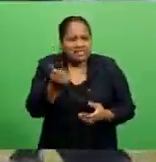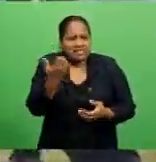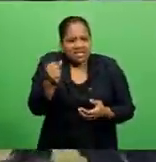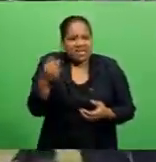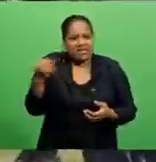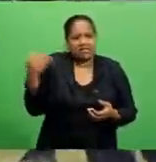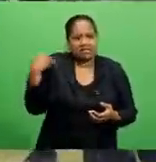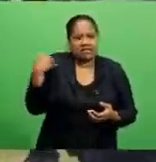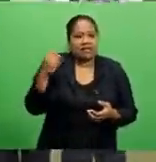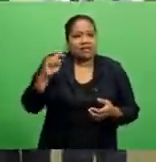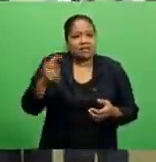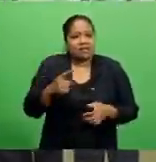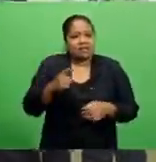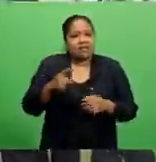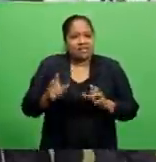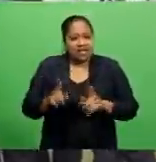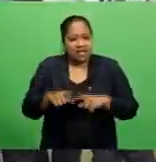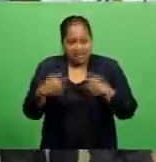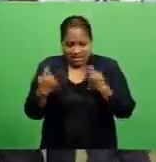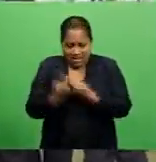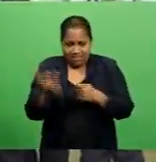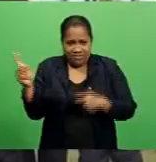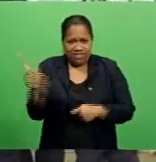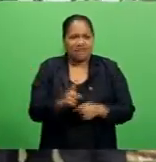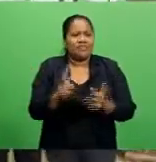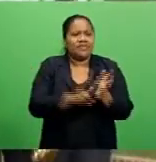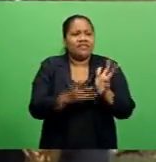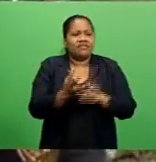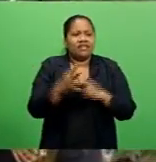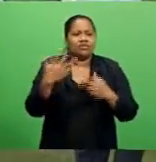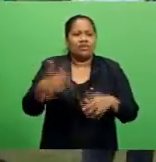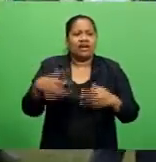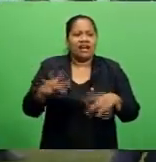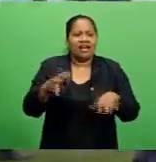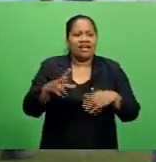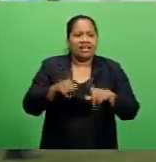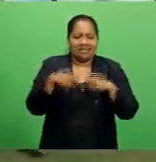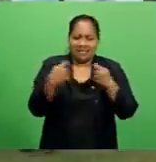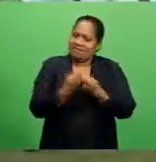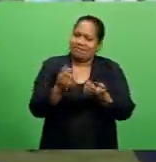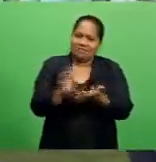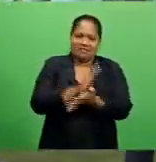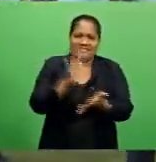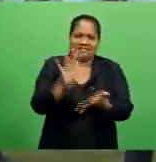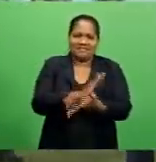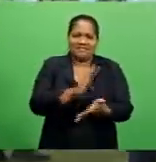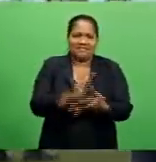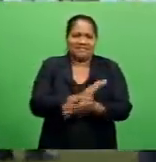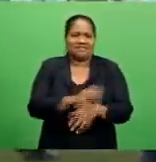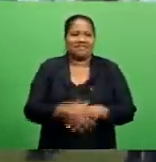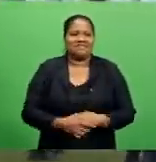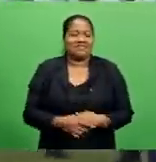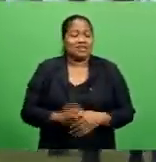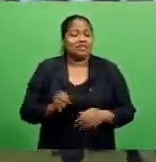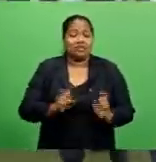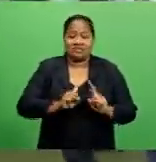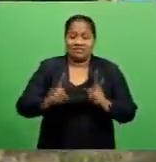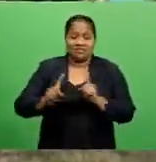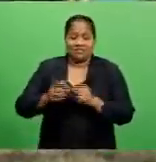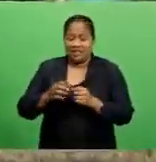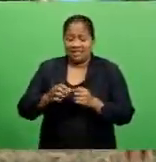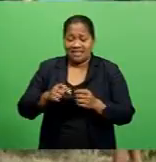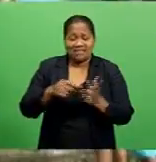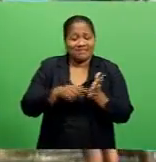band here in the village makes all that go away, and we are very happy. The band also performed at various tropical cyclone